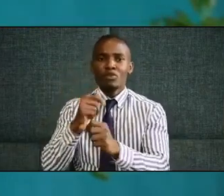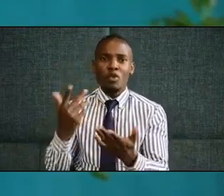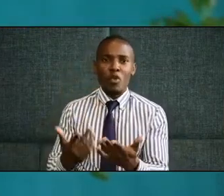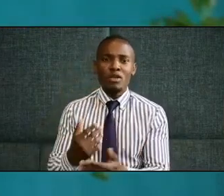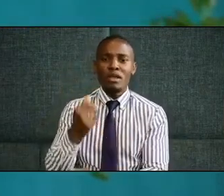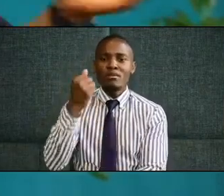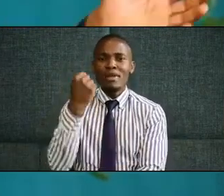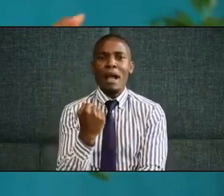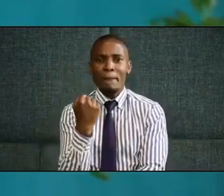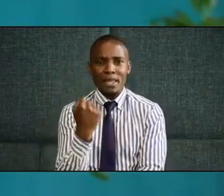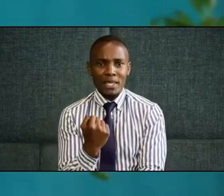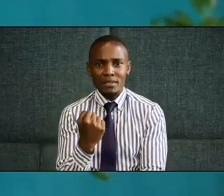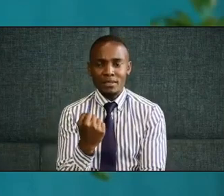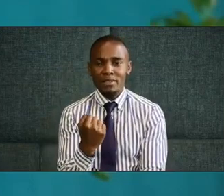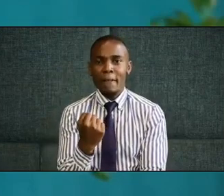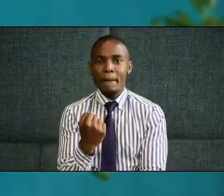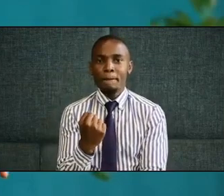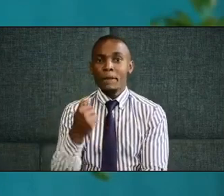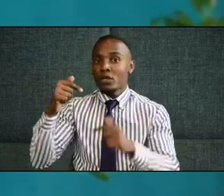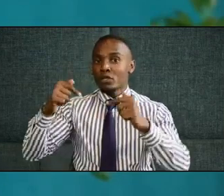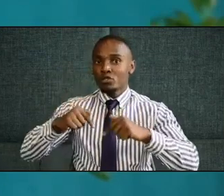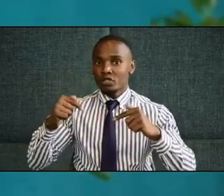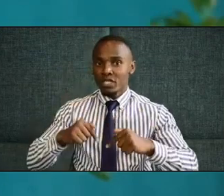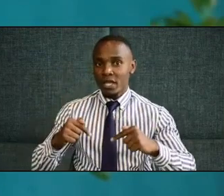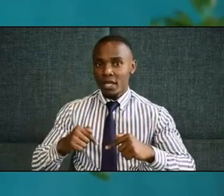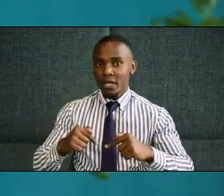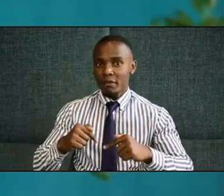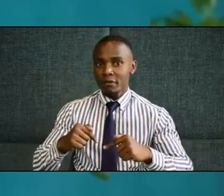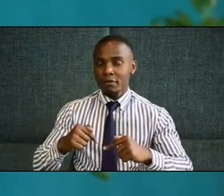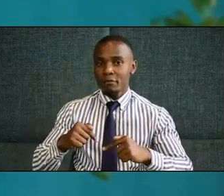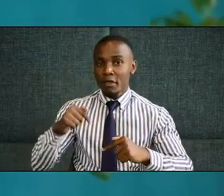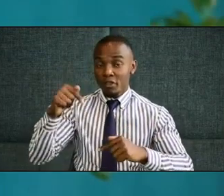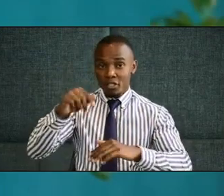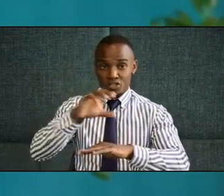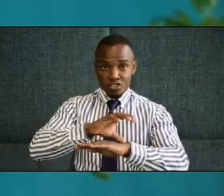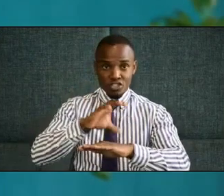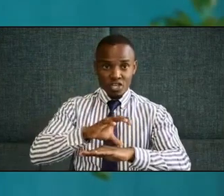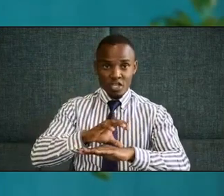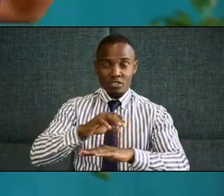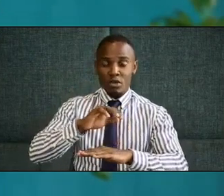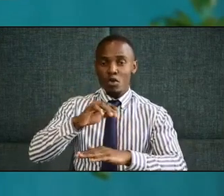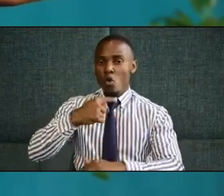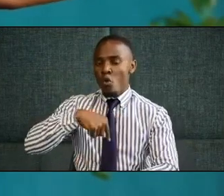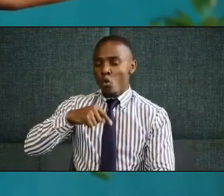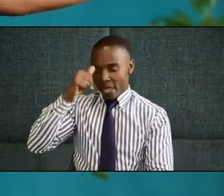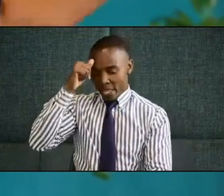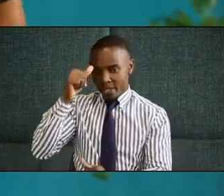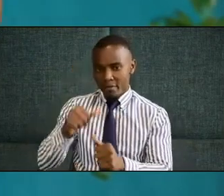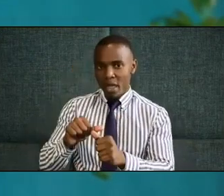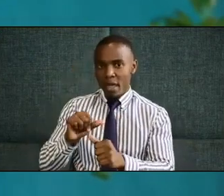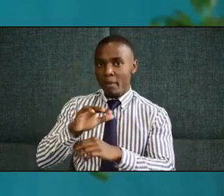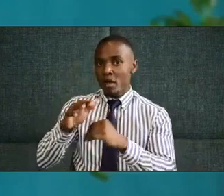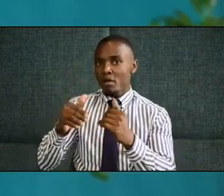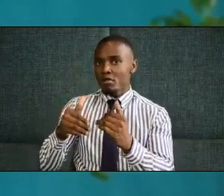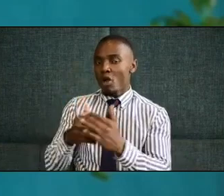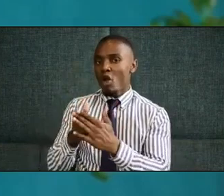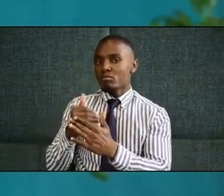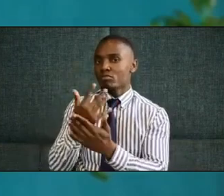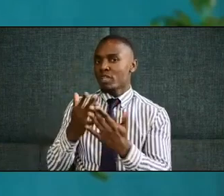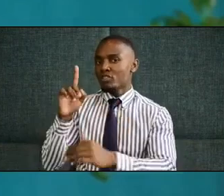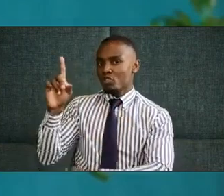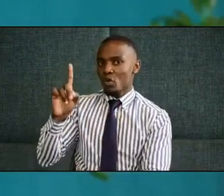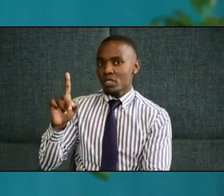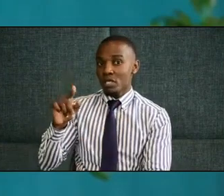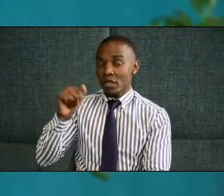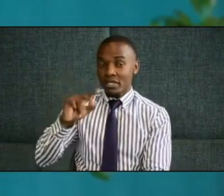and into all sorts of life, today, on this altar, may we remember you call us today, the second Sabbath